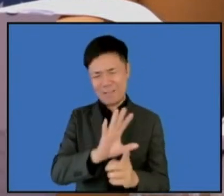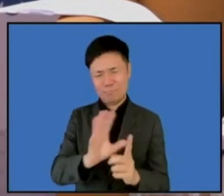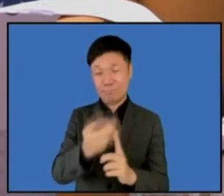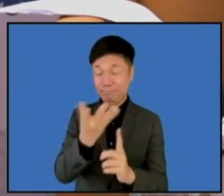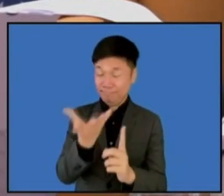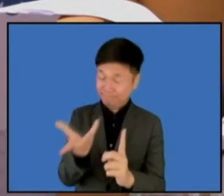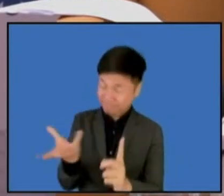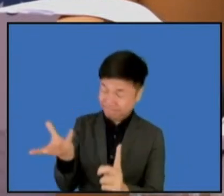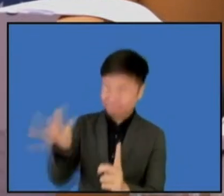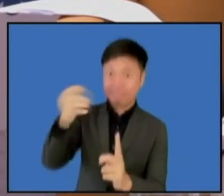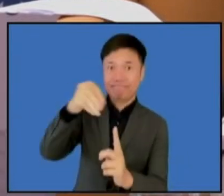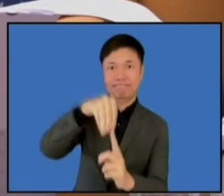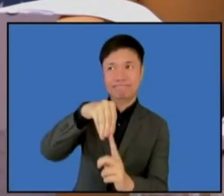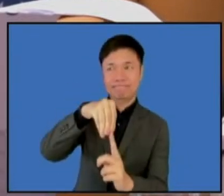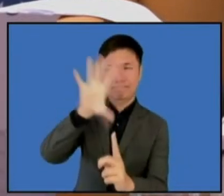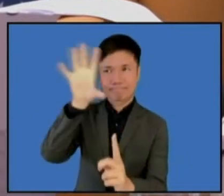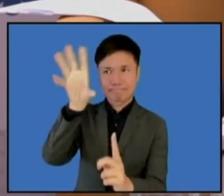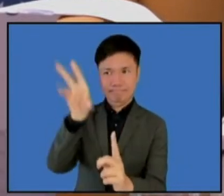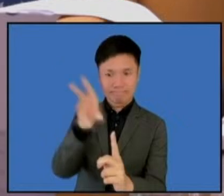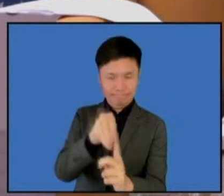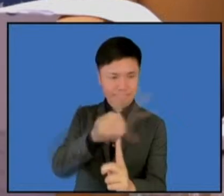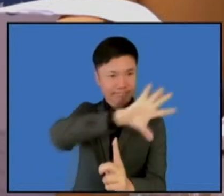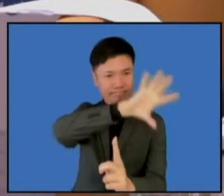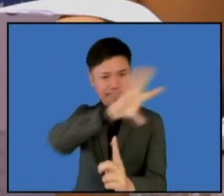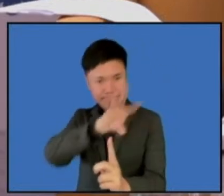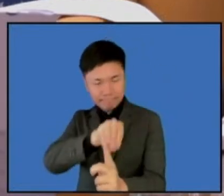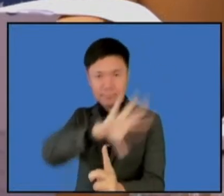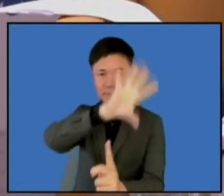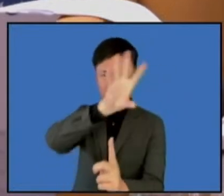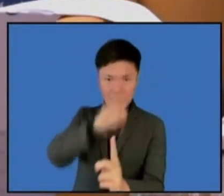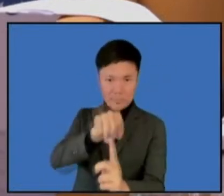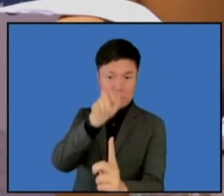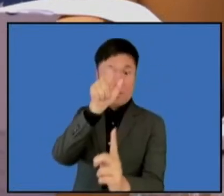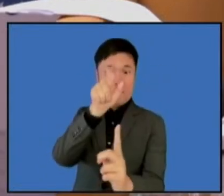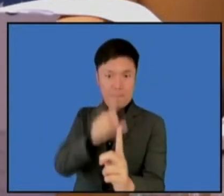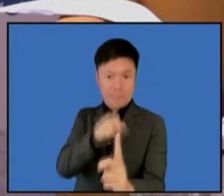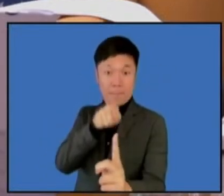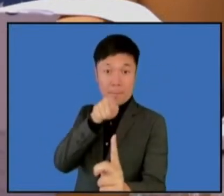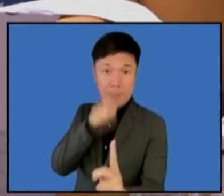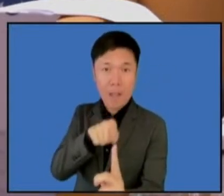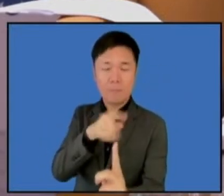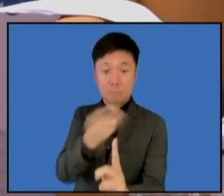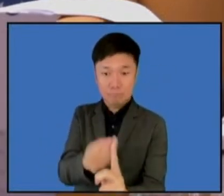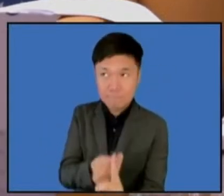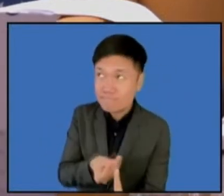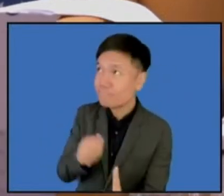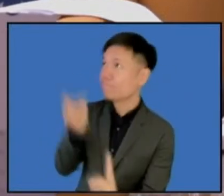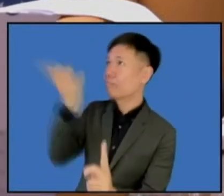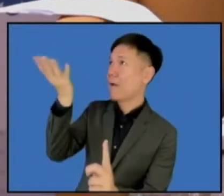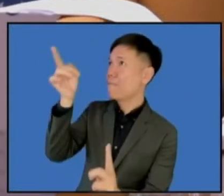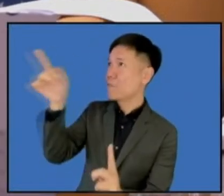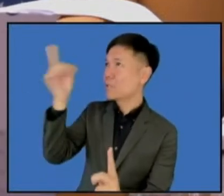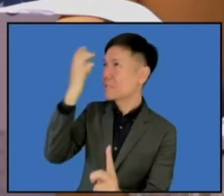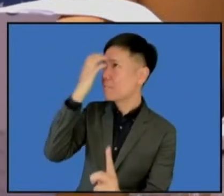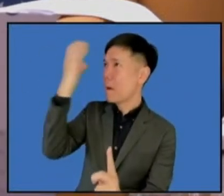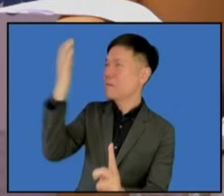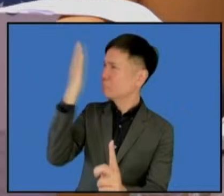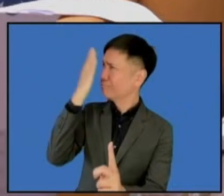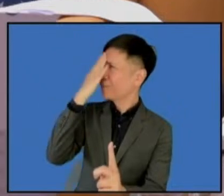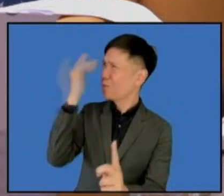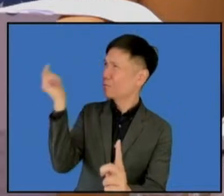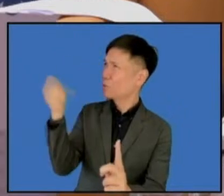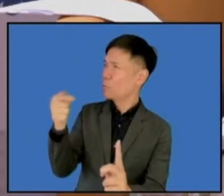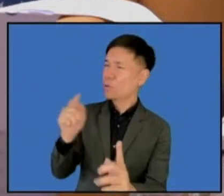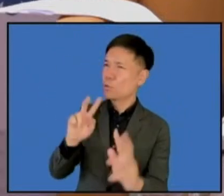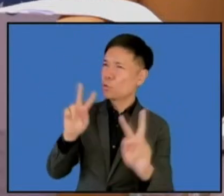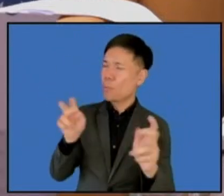be at the forefront of all advocacy efforts, of all public narratives about migration.